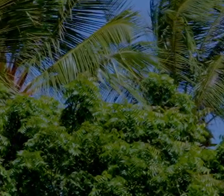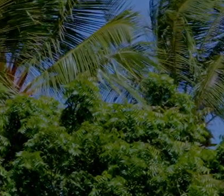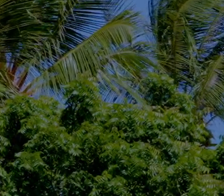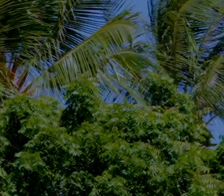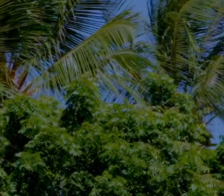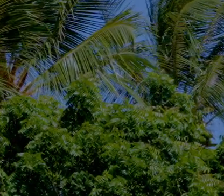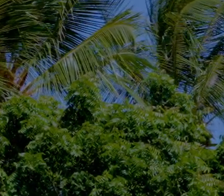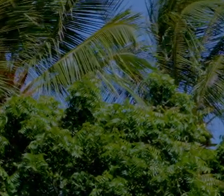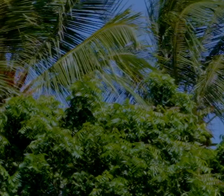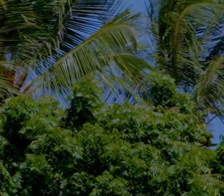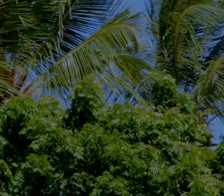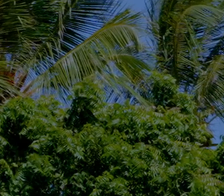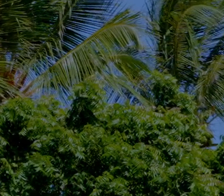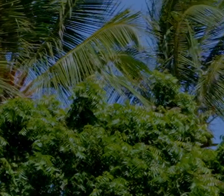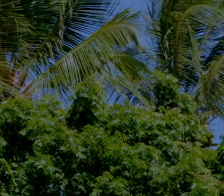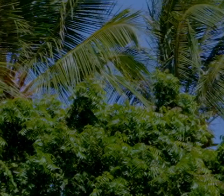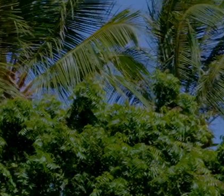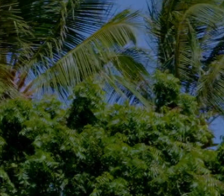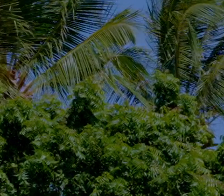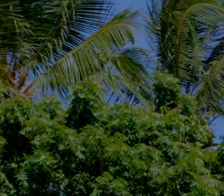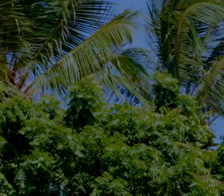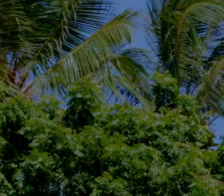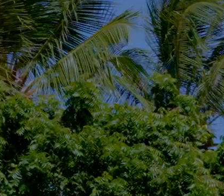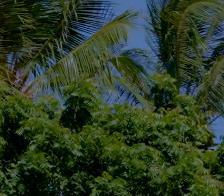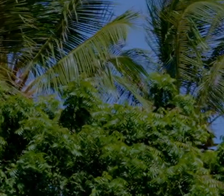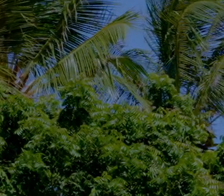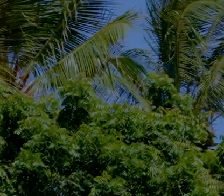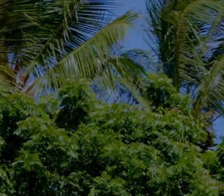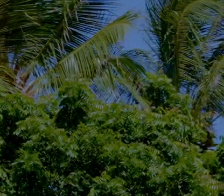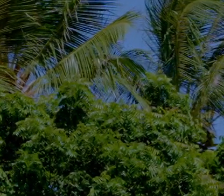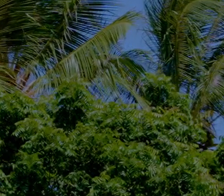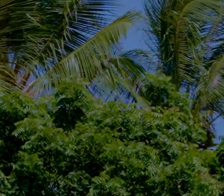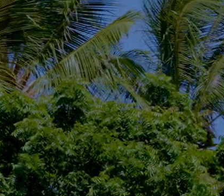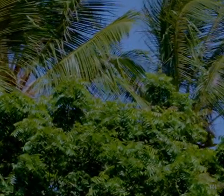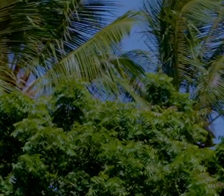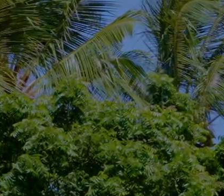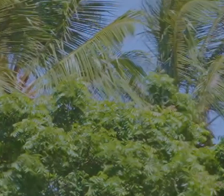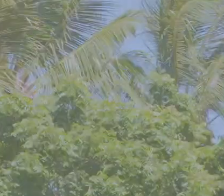is an approach where education solutions are designed for the specific needs of a local community.